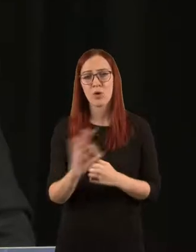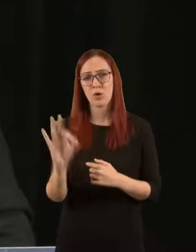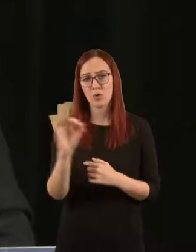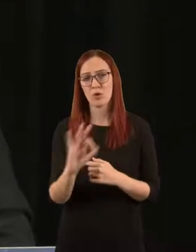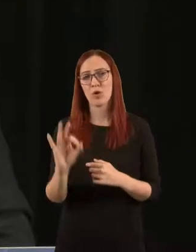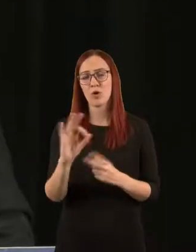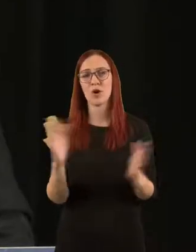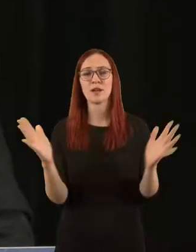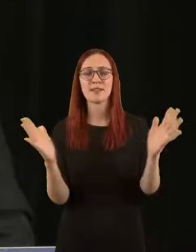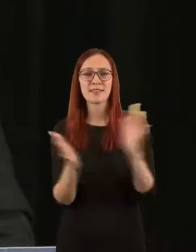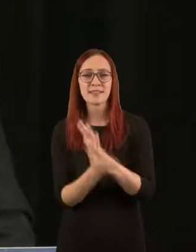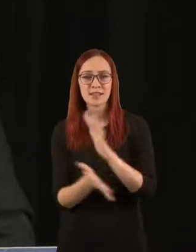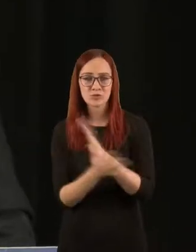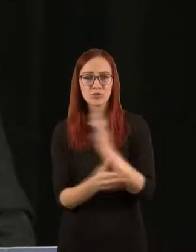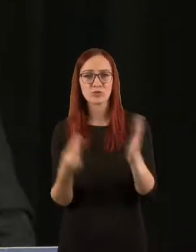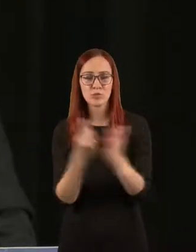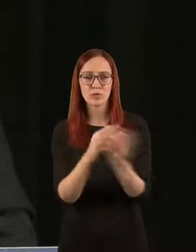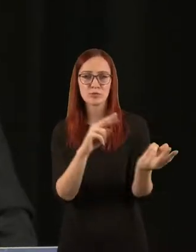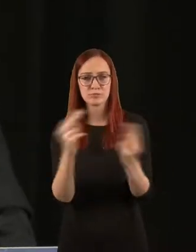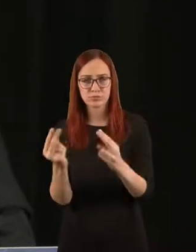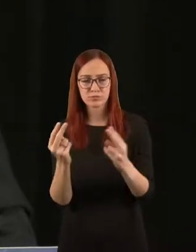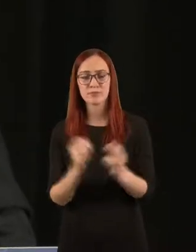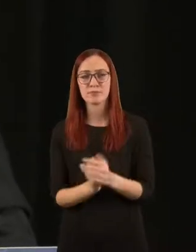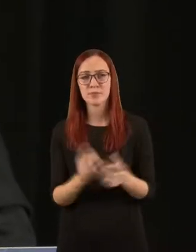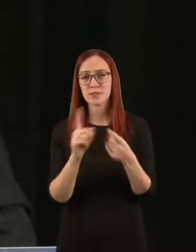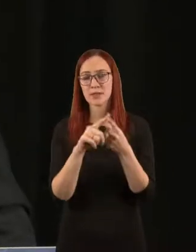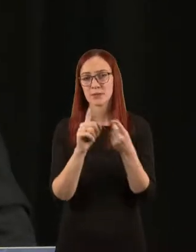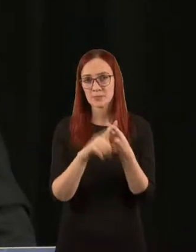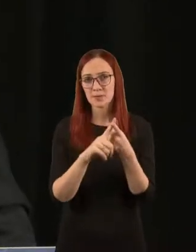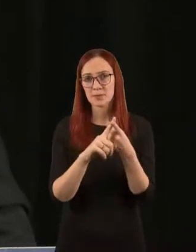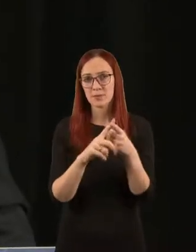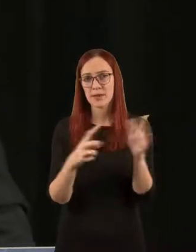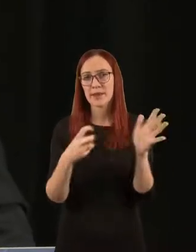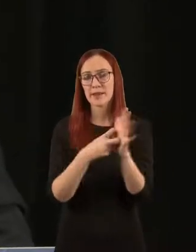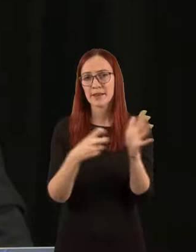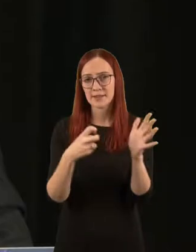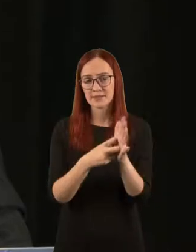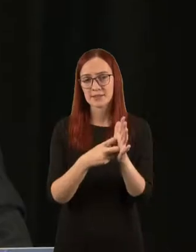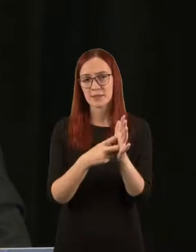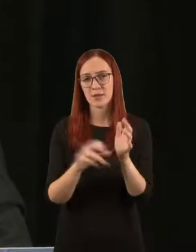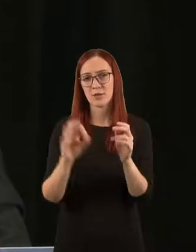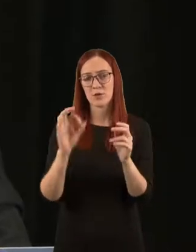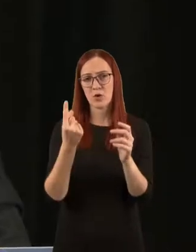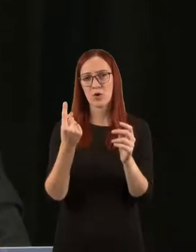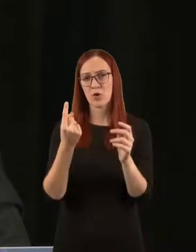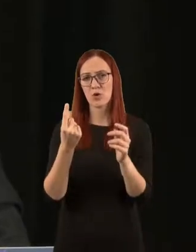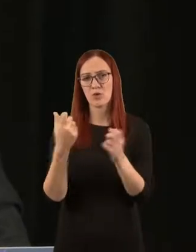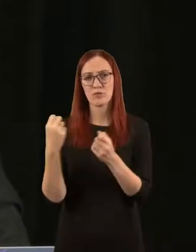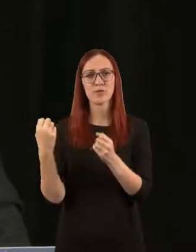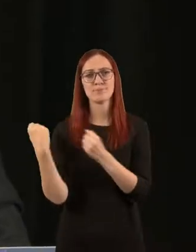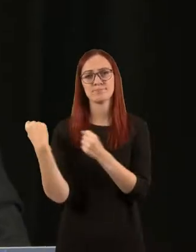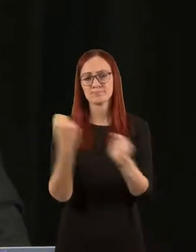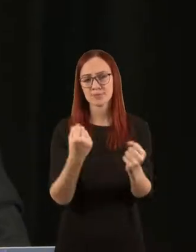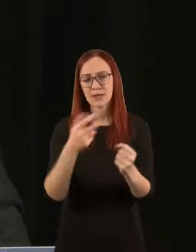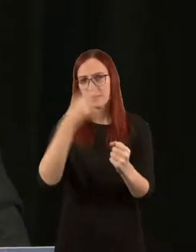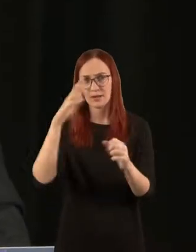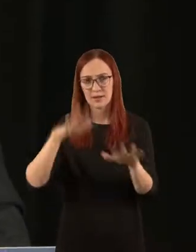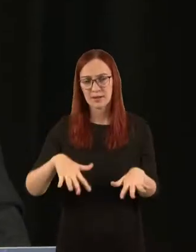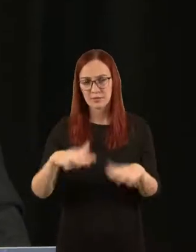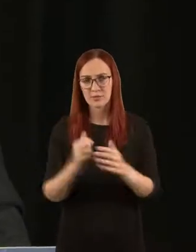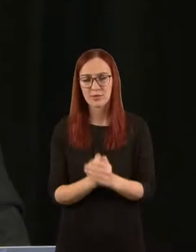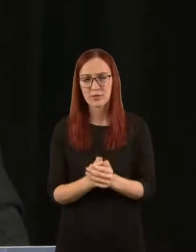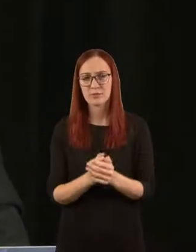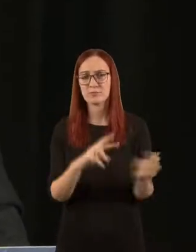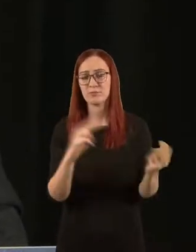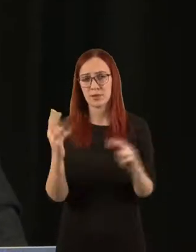of vehicles, electric vehicles, but on the other hand, we need to increase taxes. So the tax